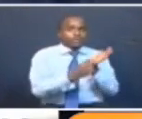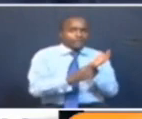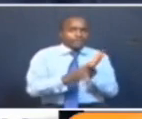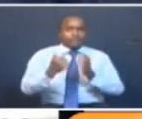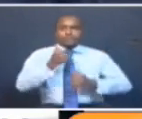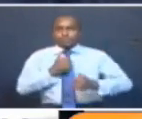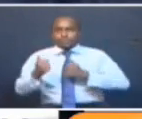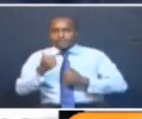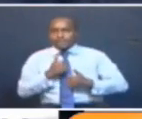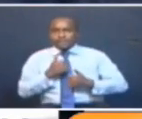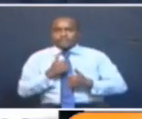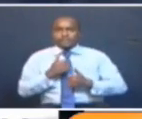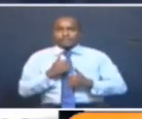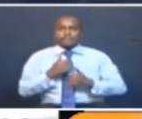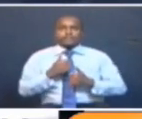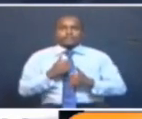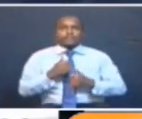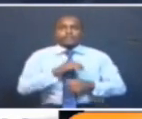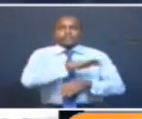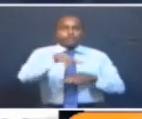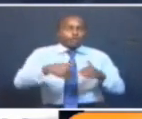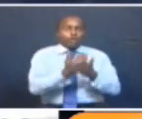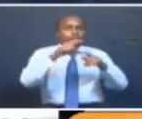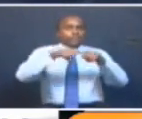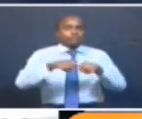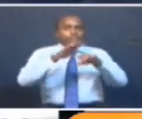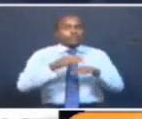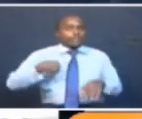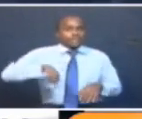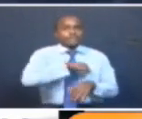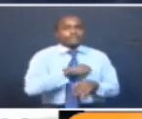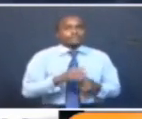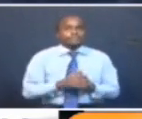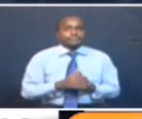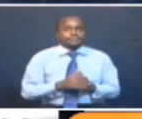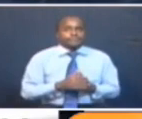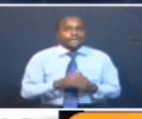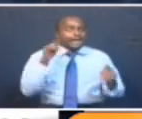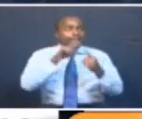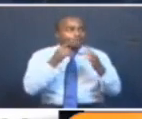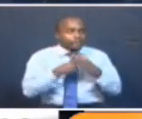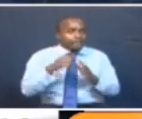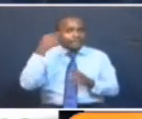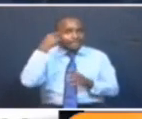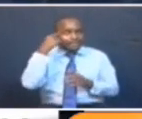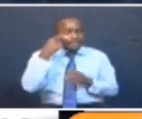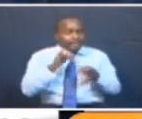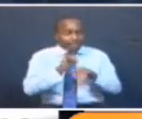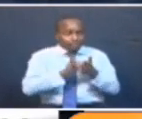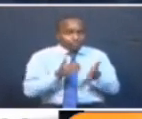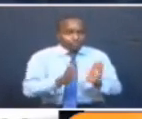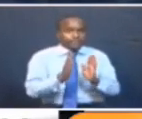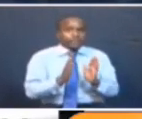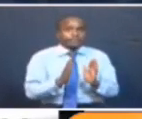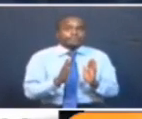Congo. They all depend on us. Yeah. And unless and until we start thinking in that direction,